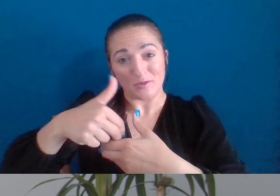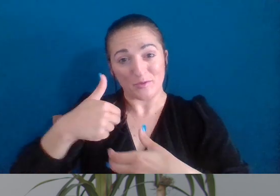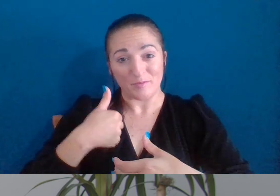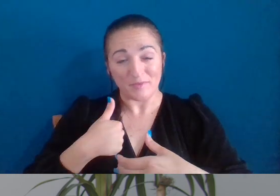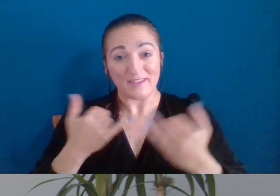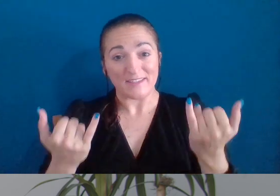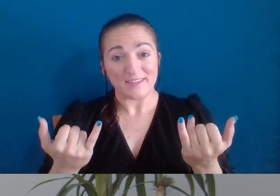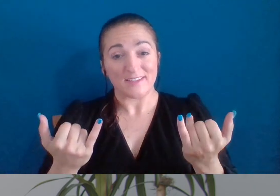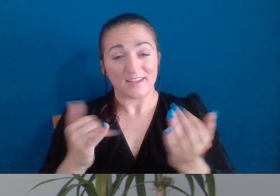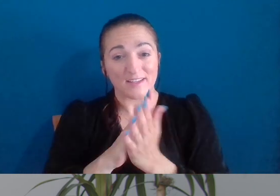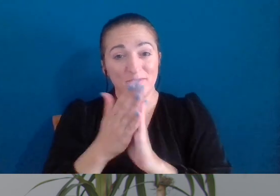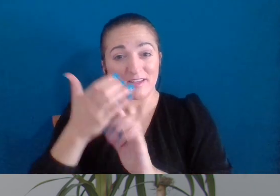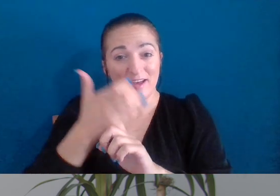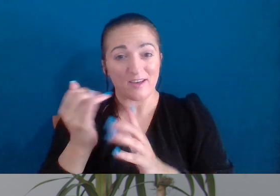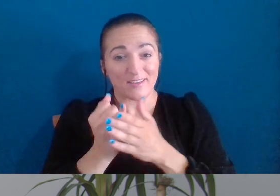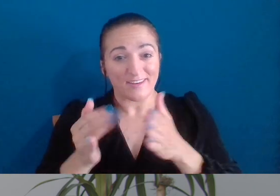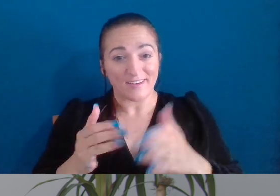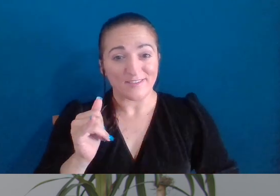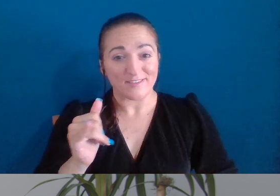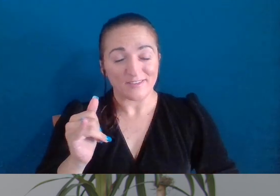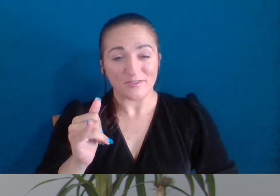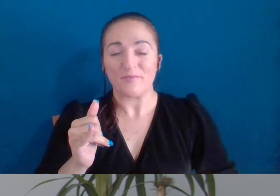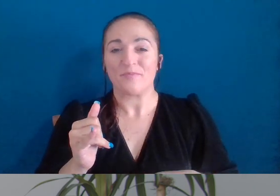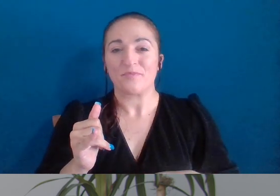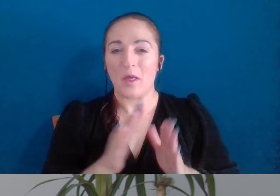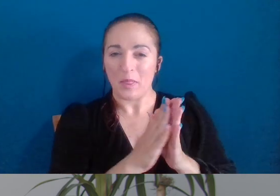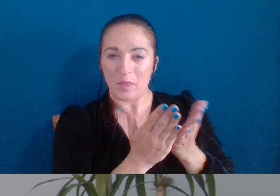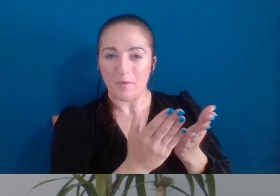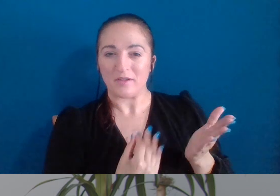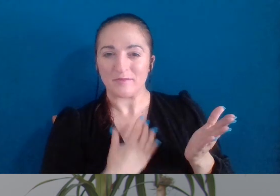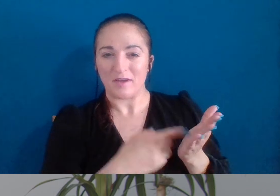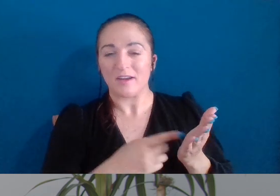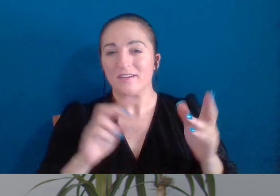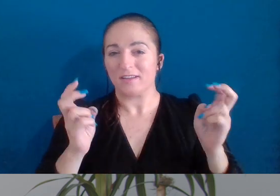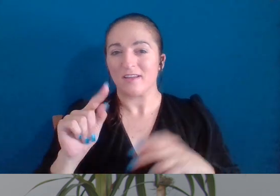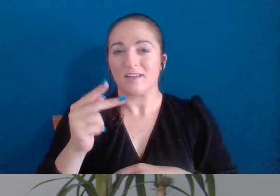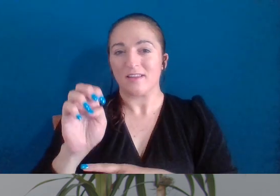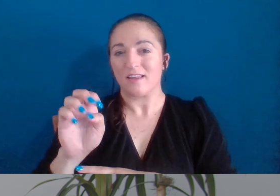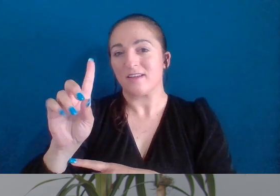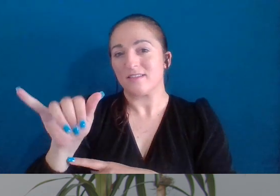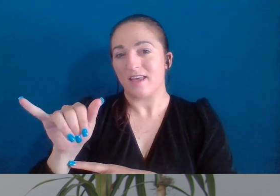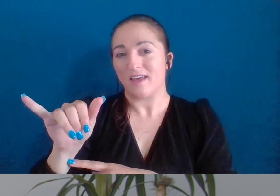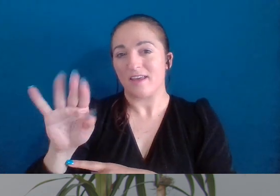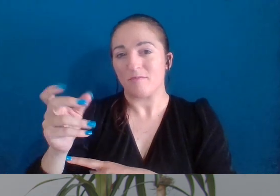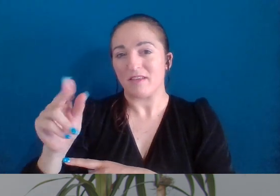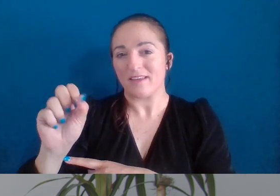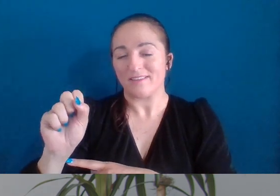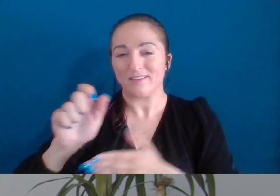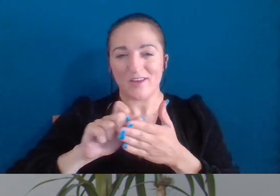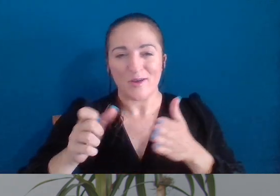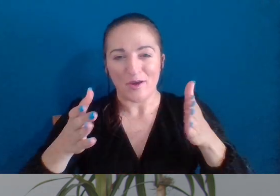the illustrations in The Day You Begin by Jacqueline Woodson, illustrated by Rafael Lopez.